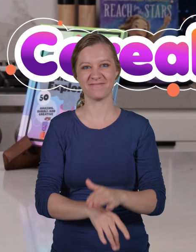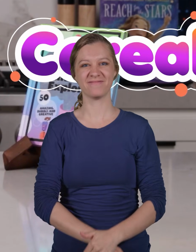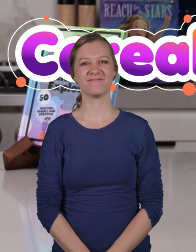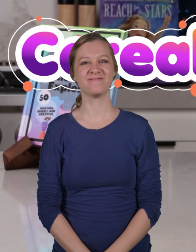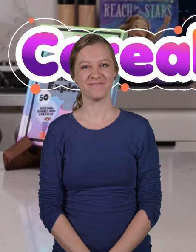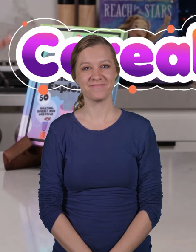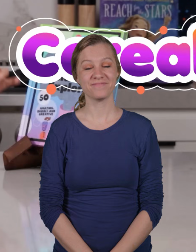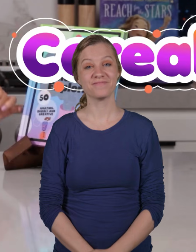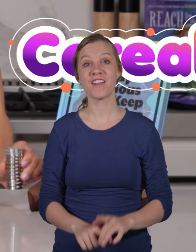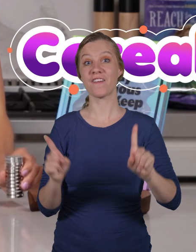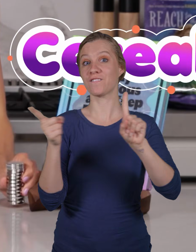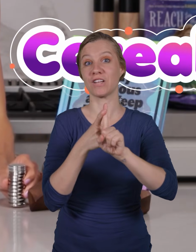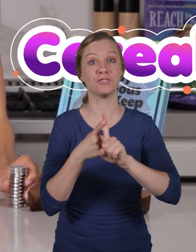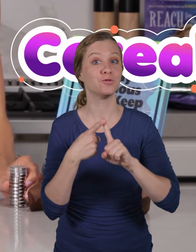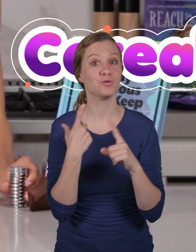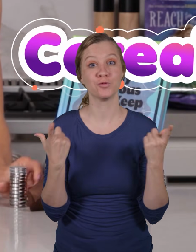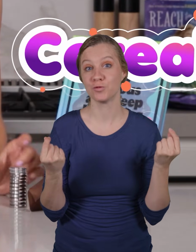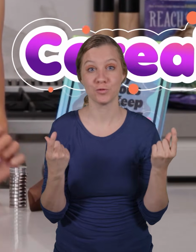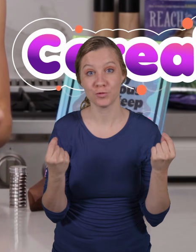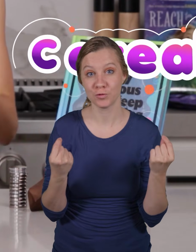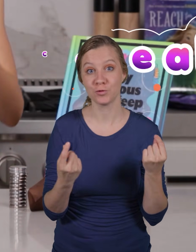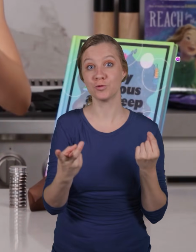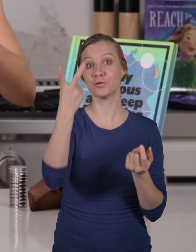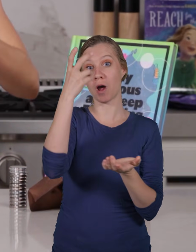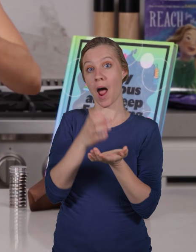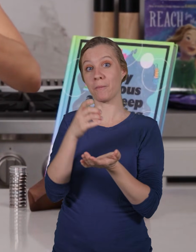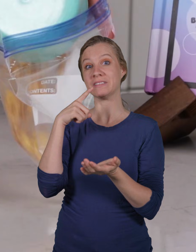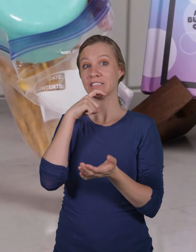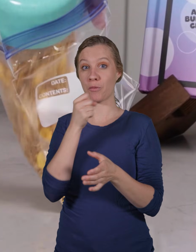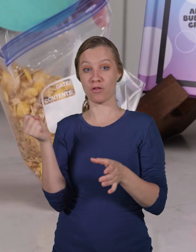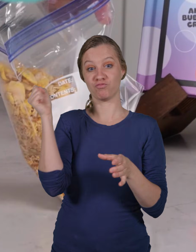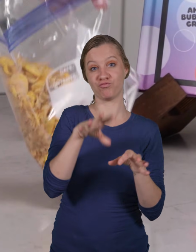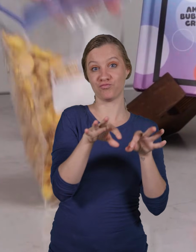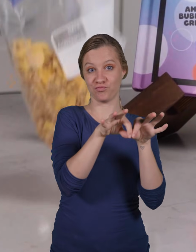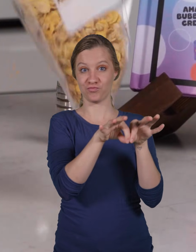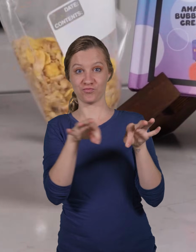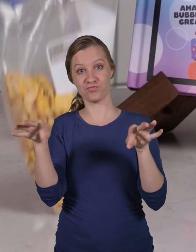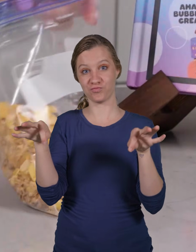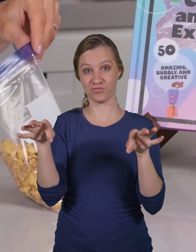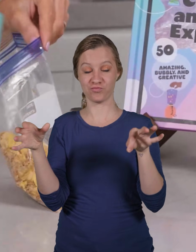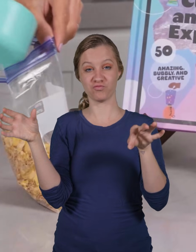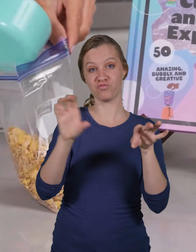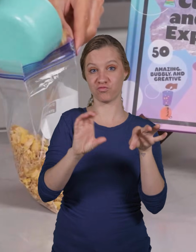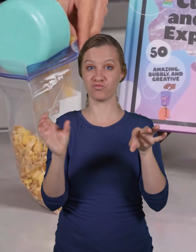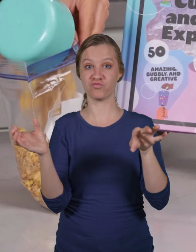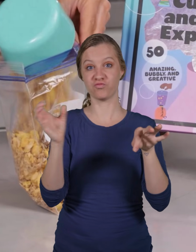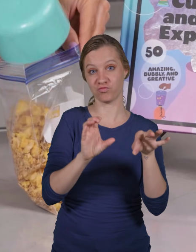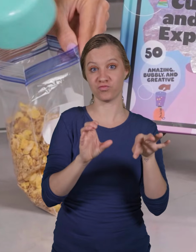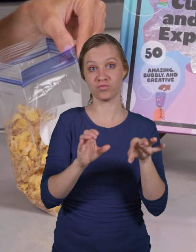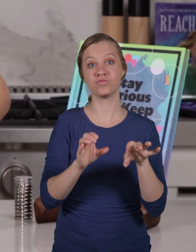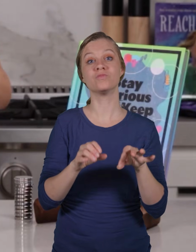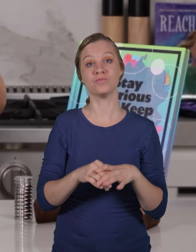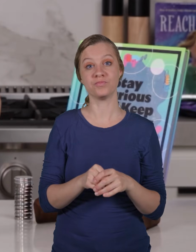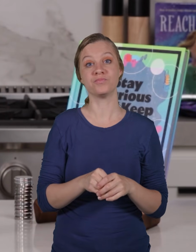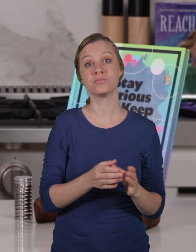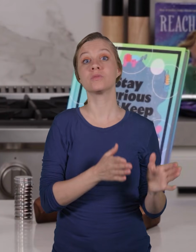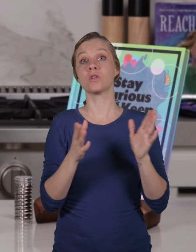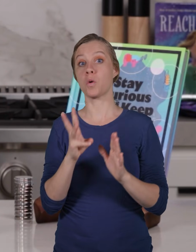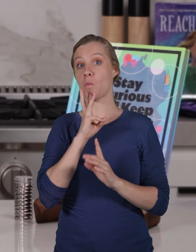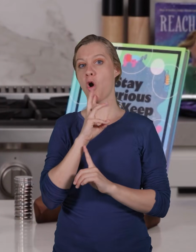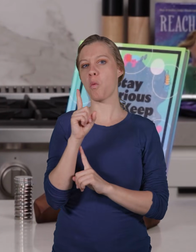strong magnet. So the first thing we wanna do is put 2 cups of cereal in your Ziploc bag. This